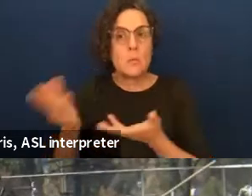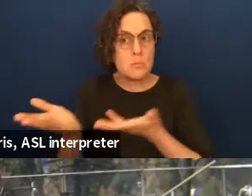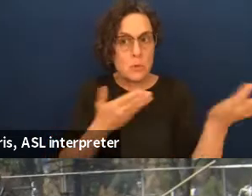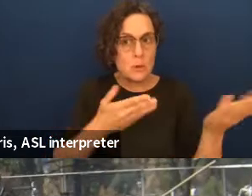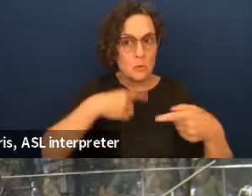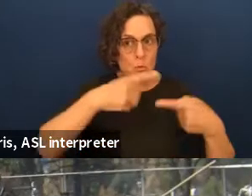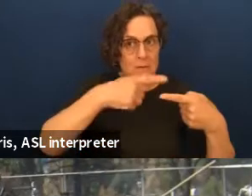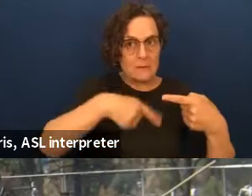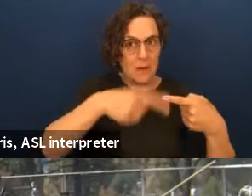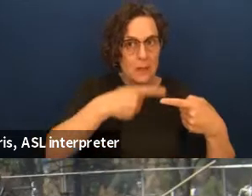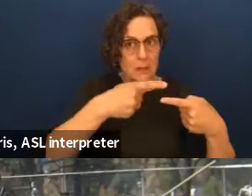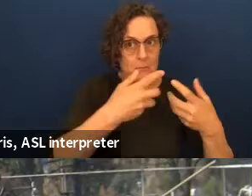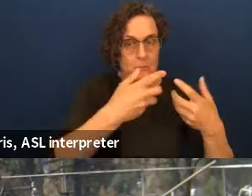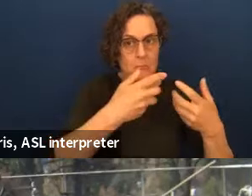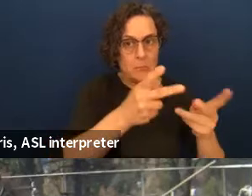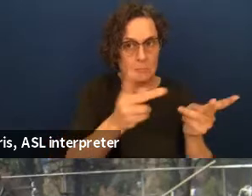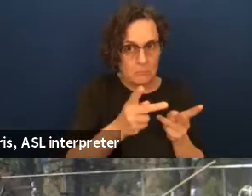facilities.